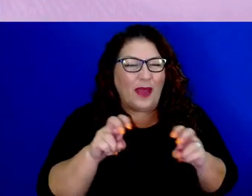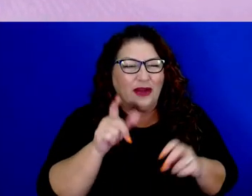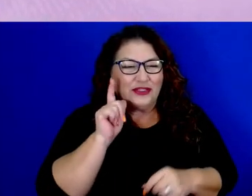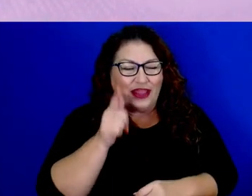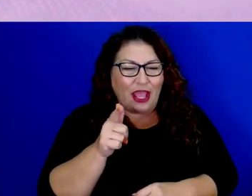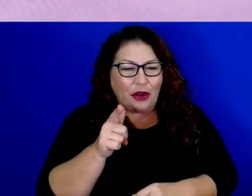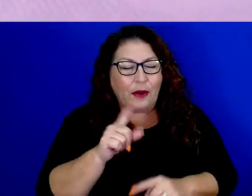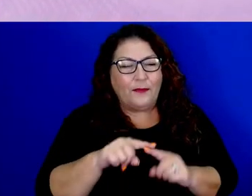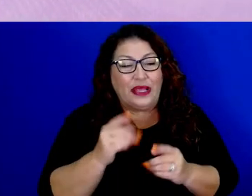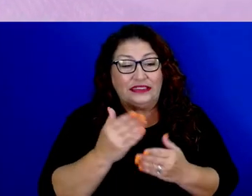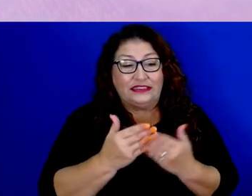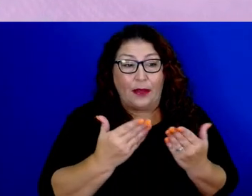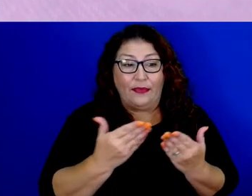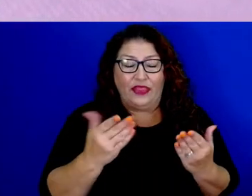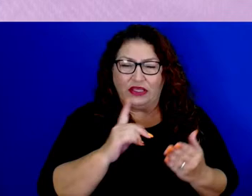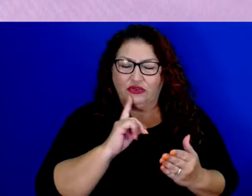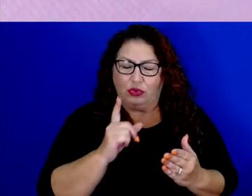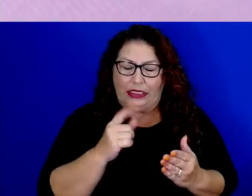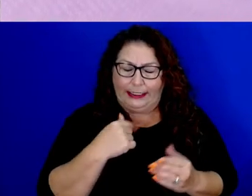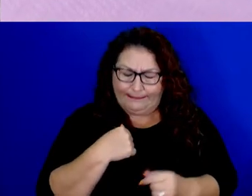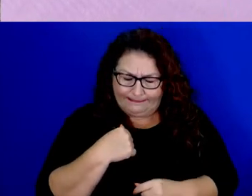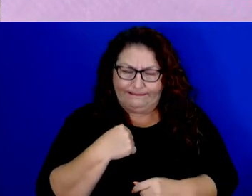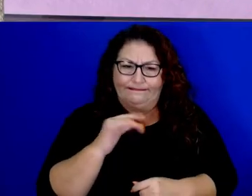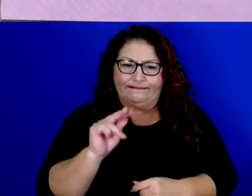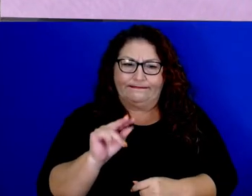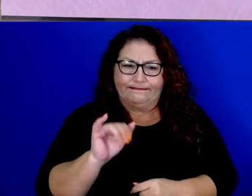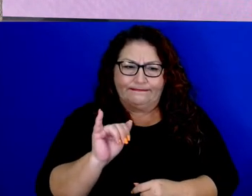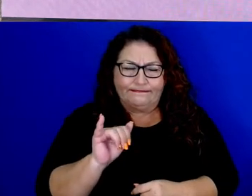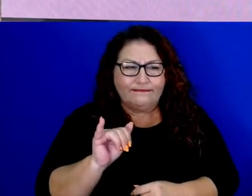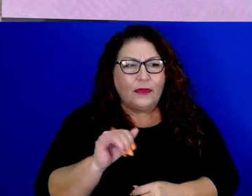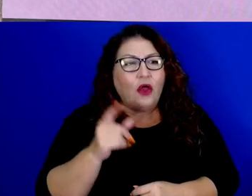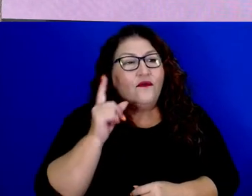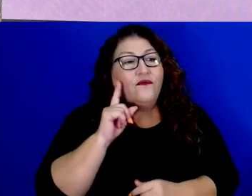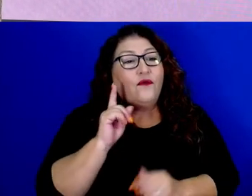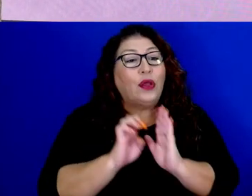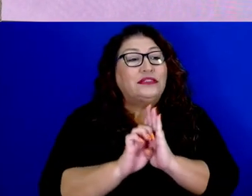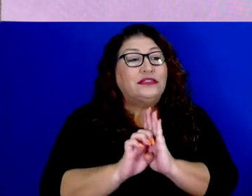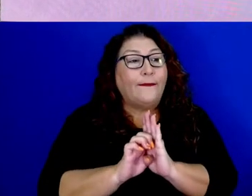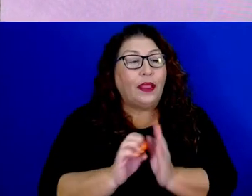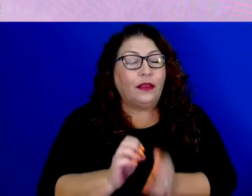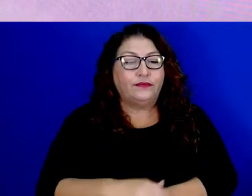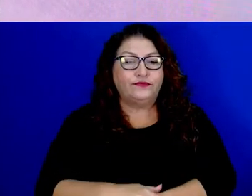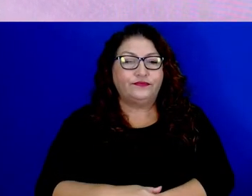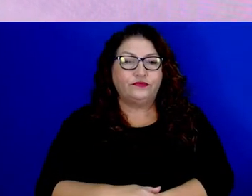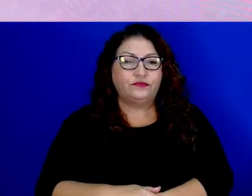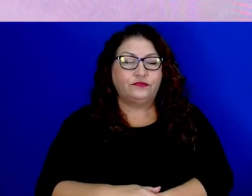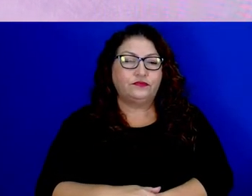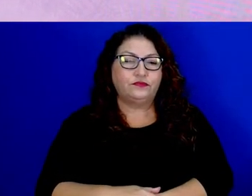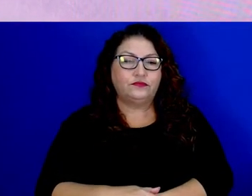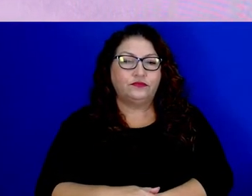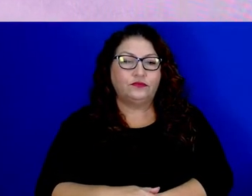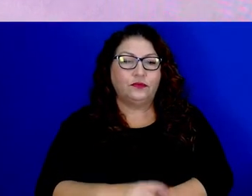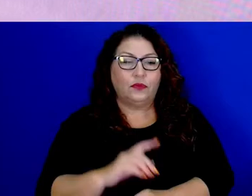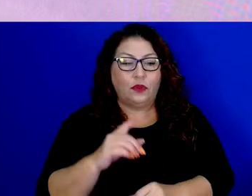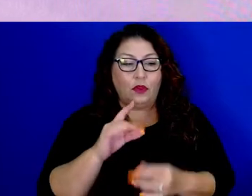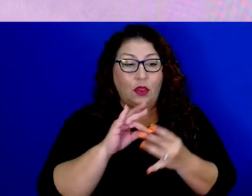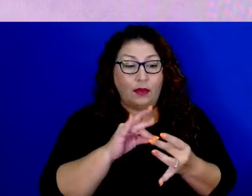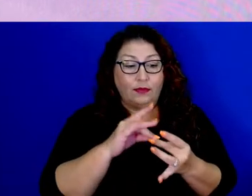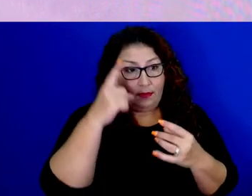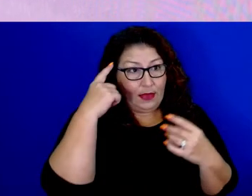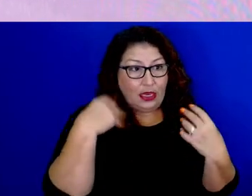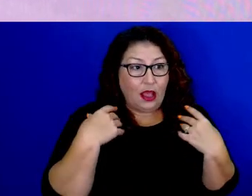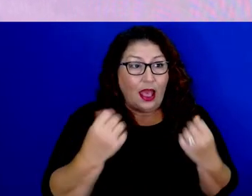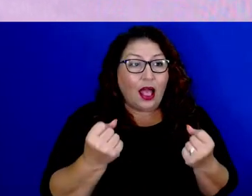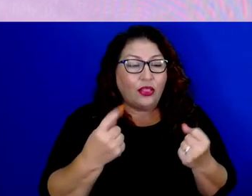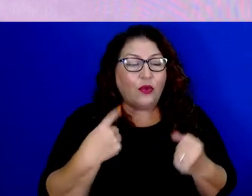me. For example, when it comes to mental health, we can see the